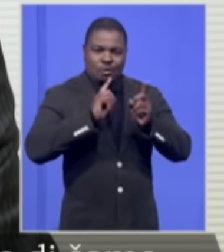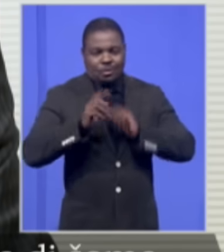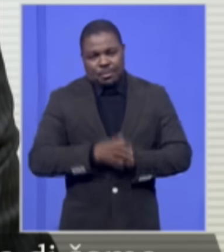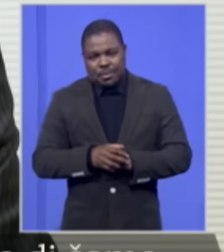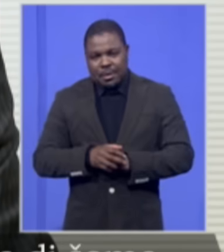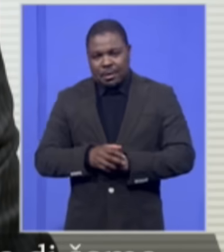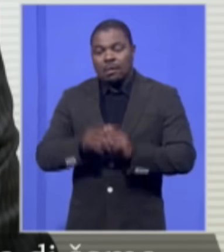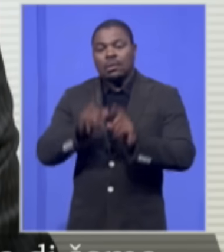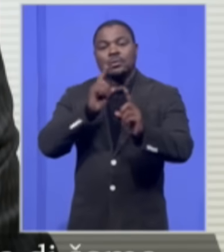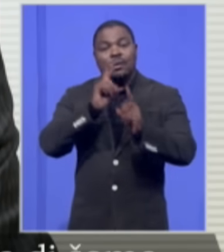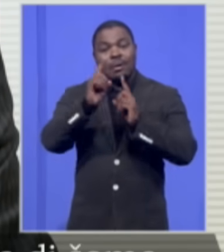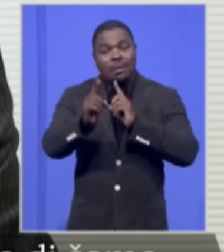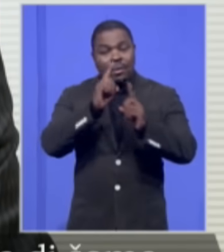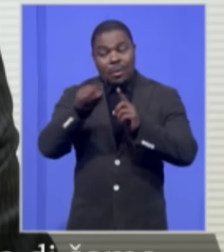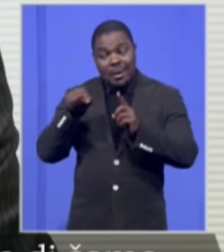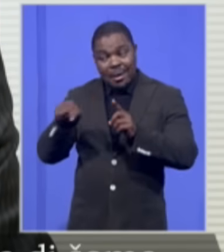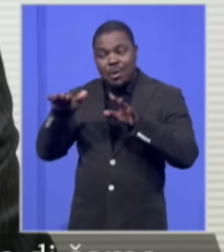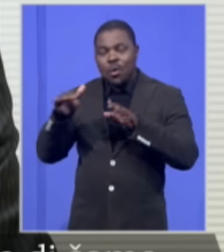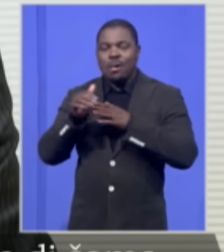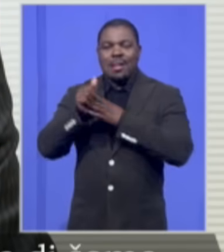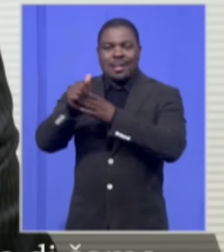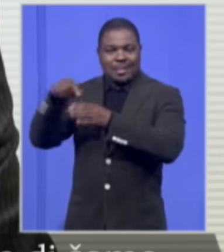dialogue will be a people-led,